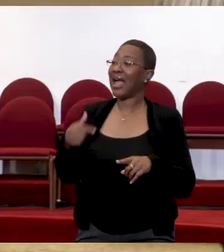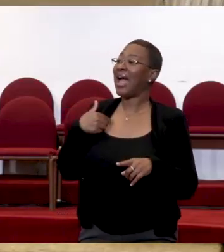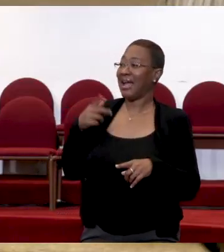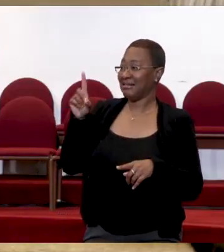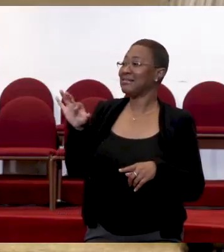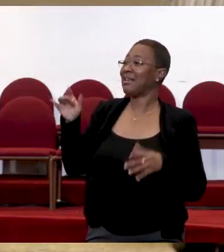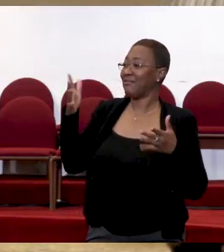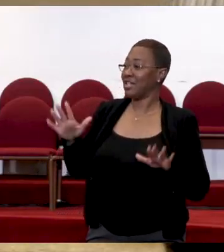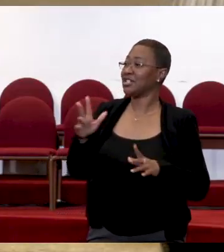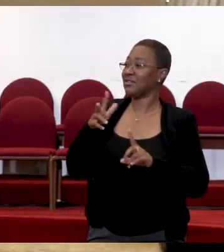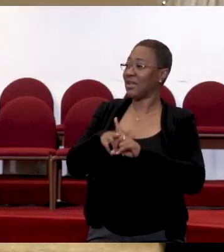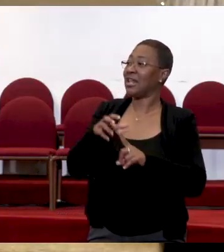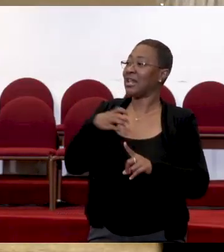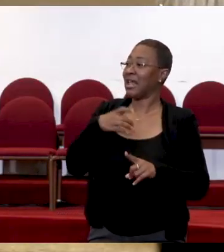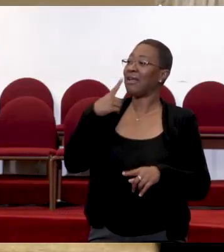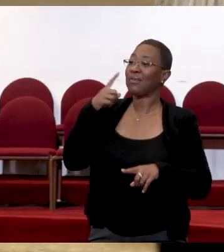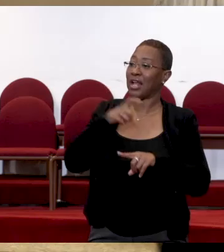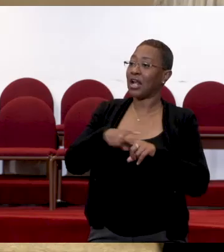Okay.